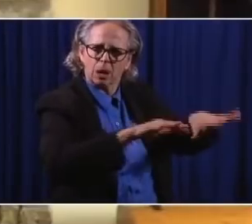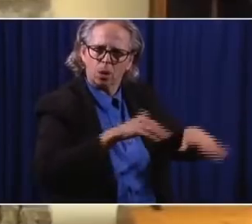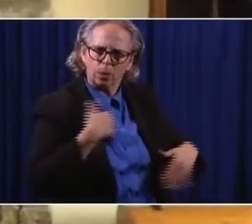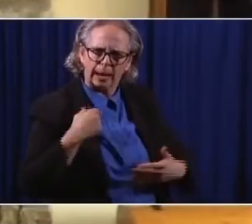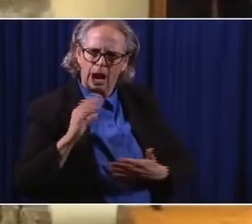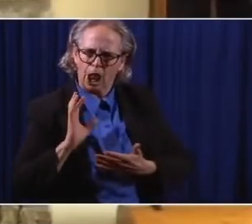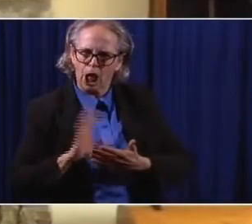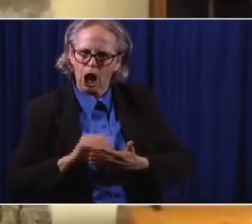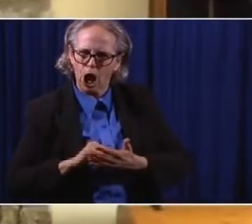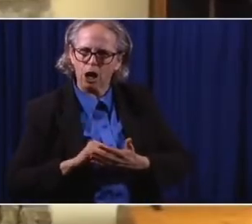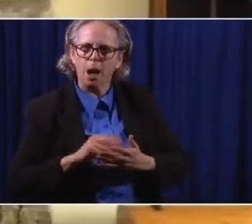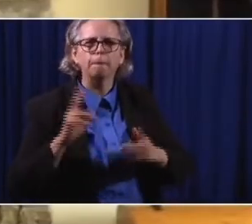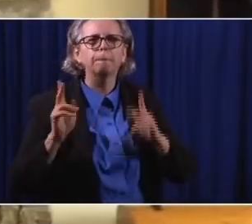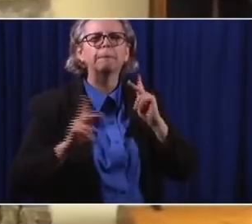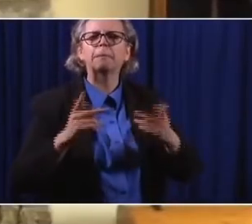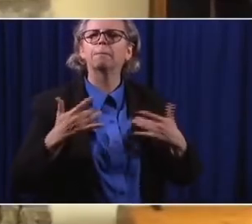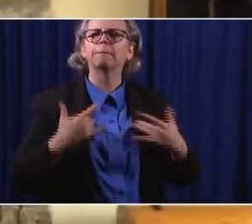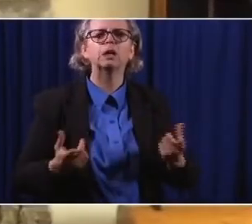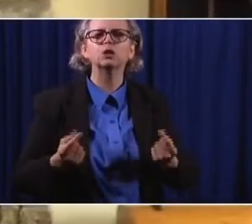school,